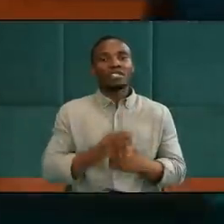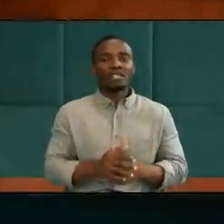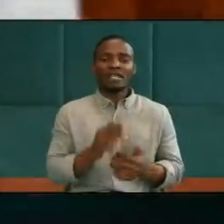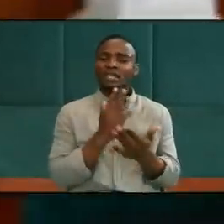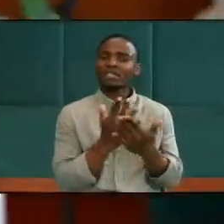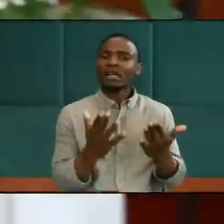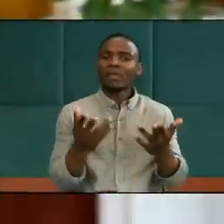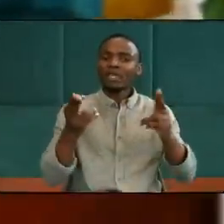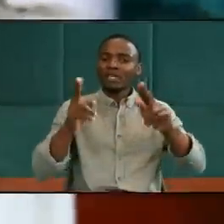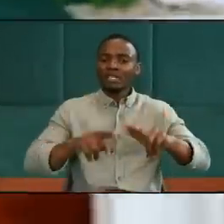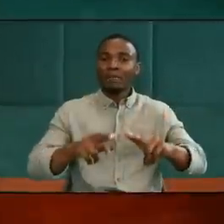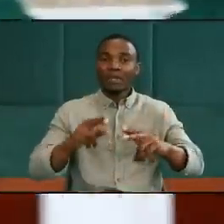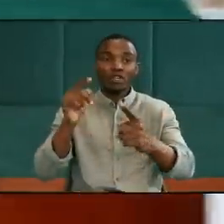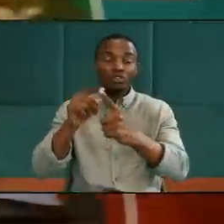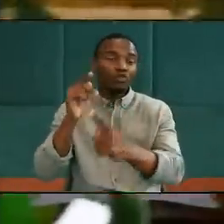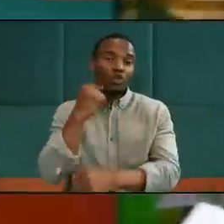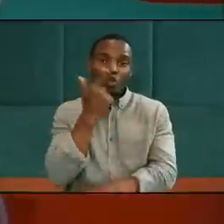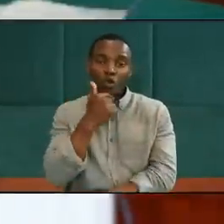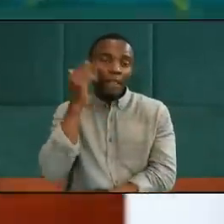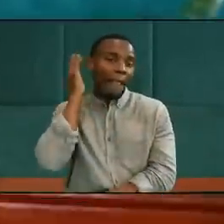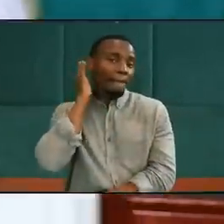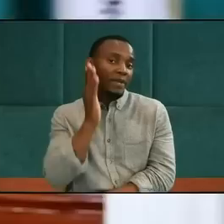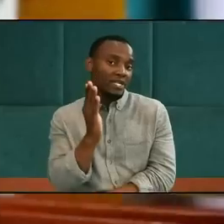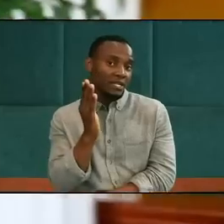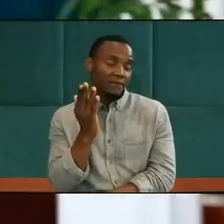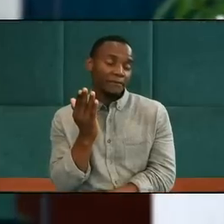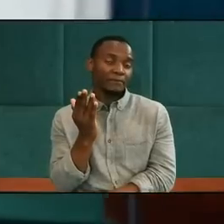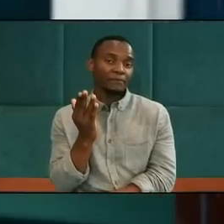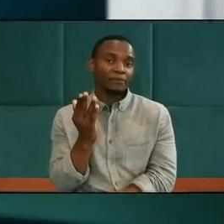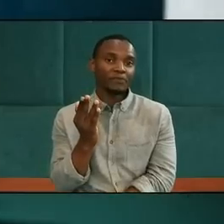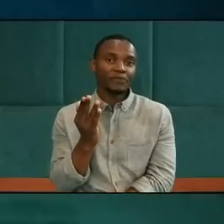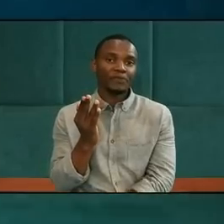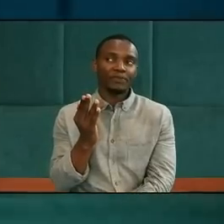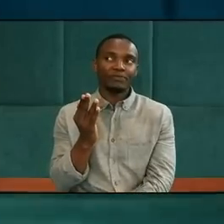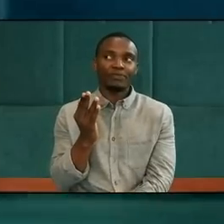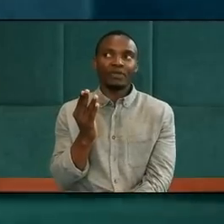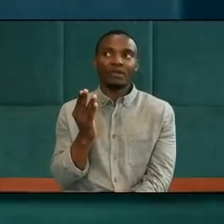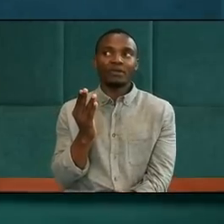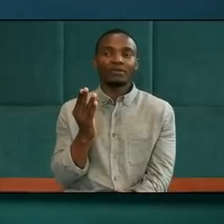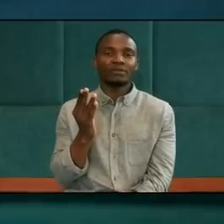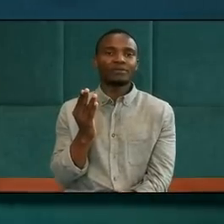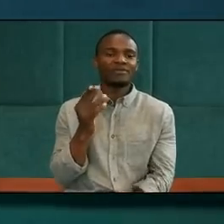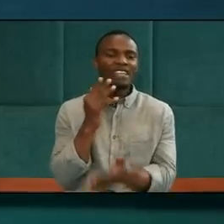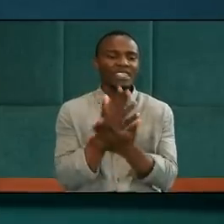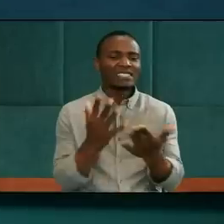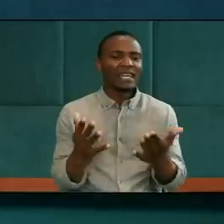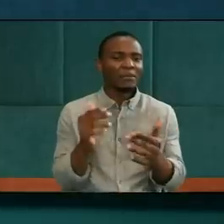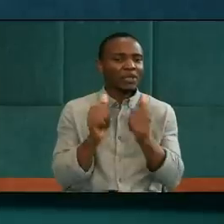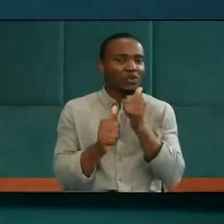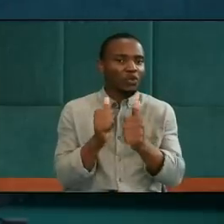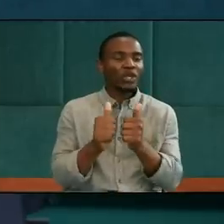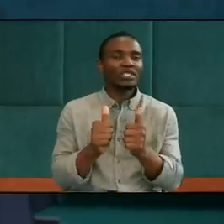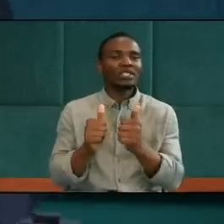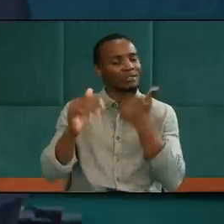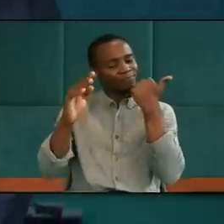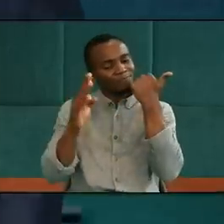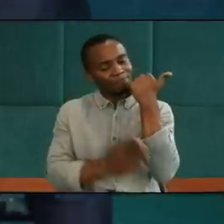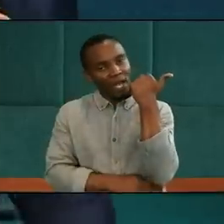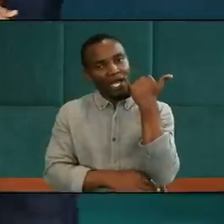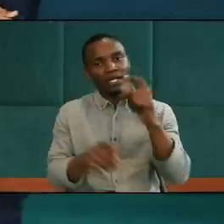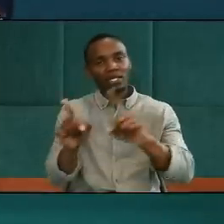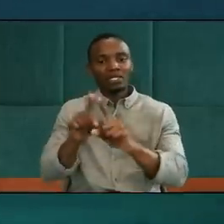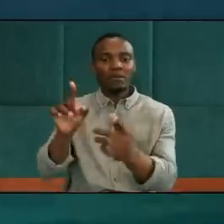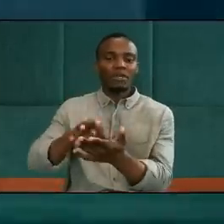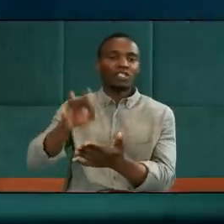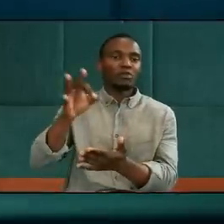Something is happening to Peter. Something is happening to Peter. Something deadly and spiritual